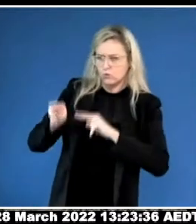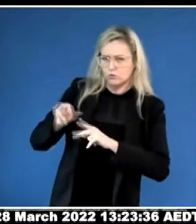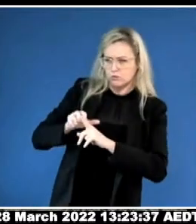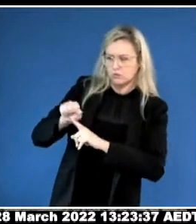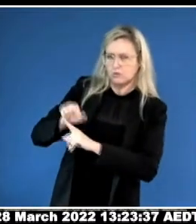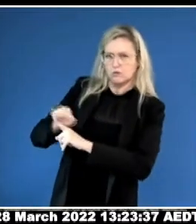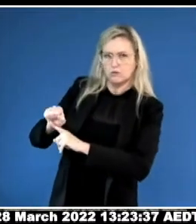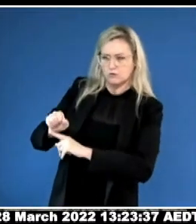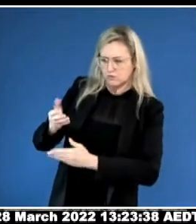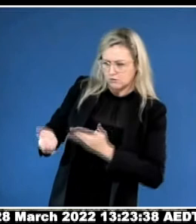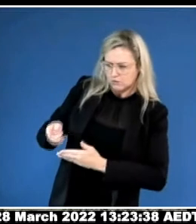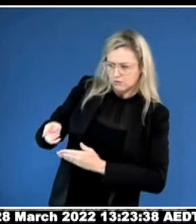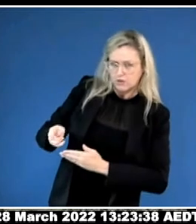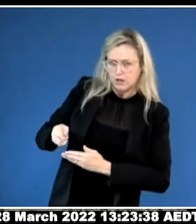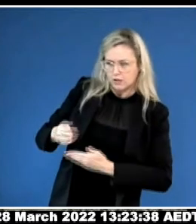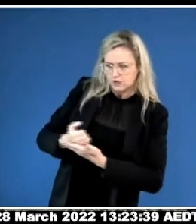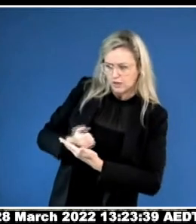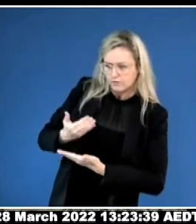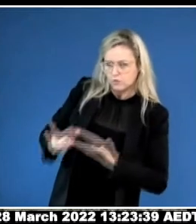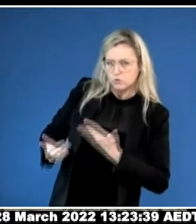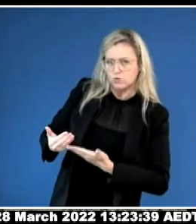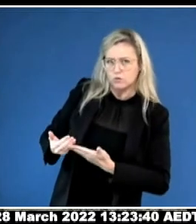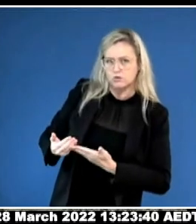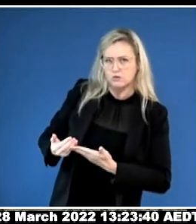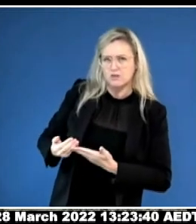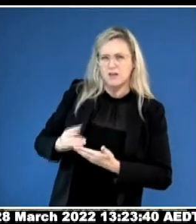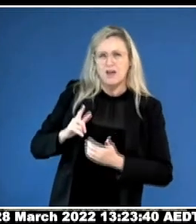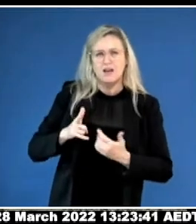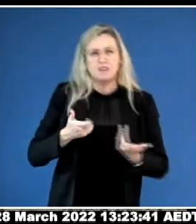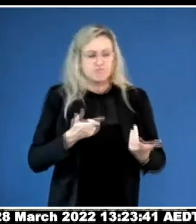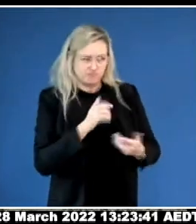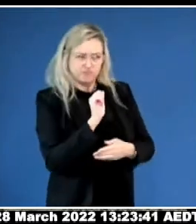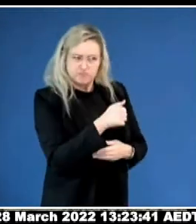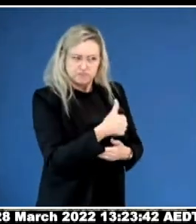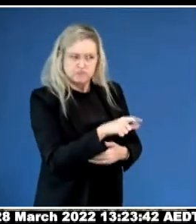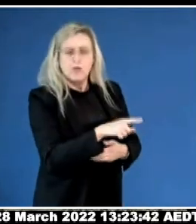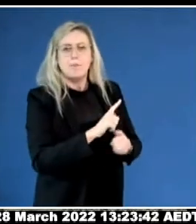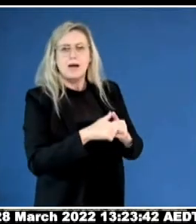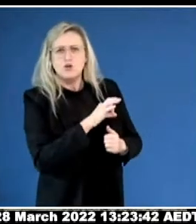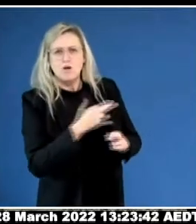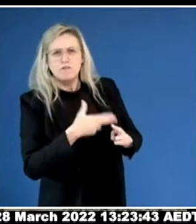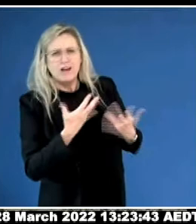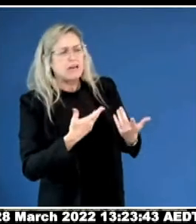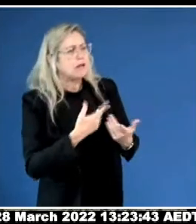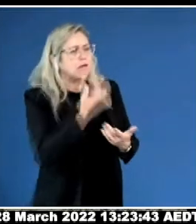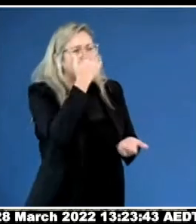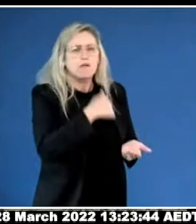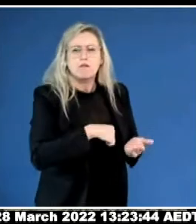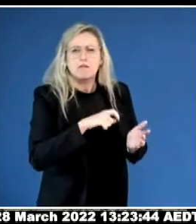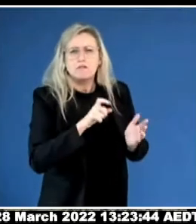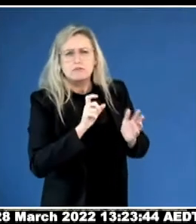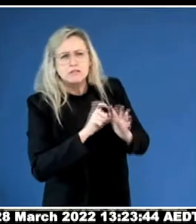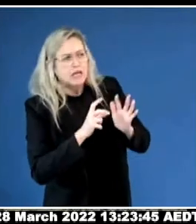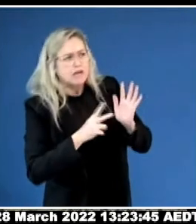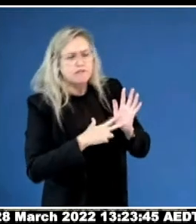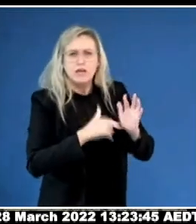some, you know, one-on-one DV training for NDIA staff, you know, NDIA planners, LACs. Mm-hmm. This is actually